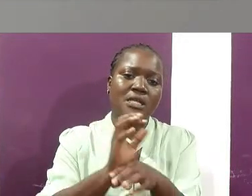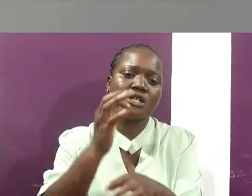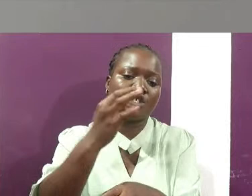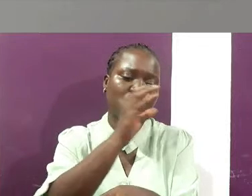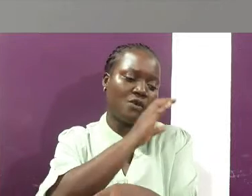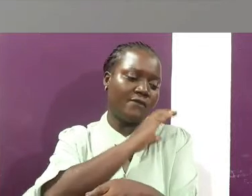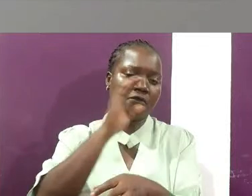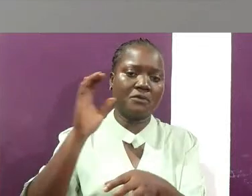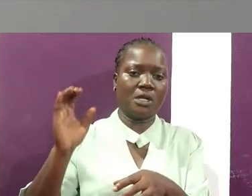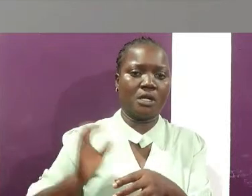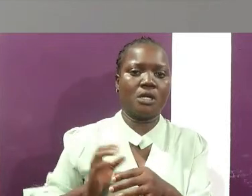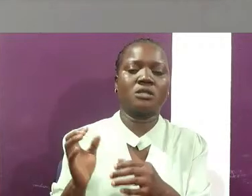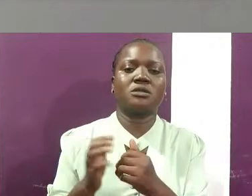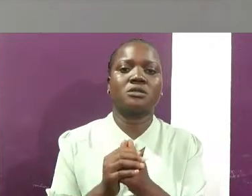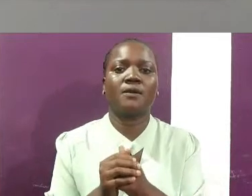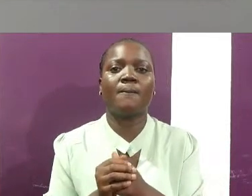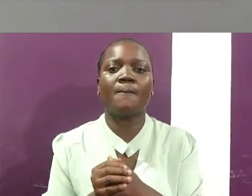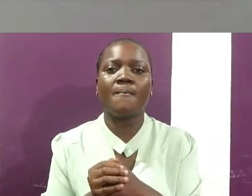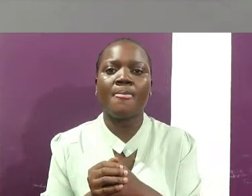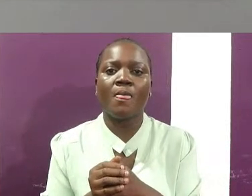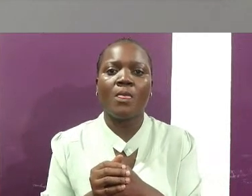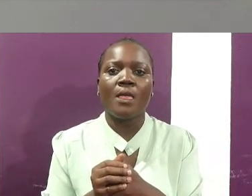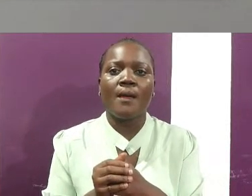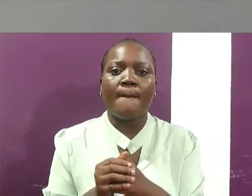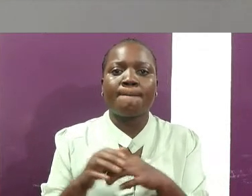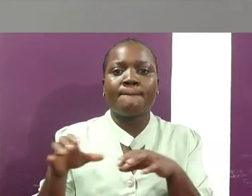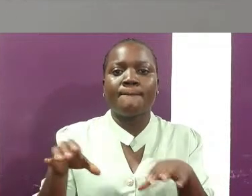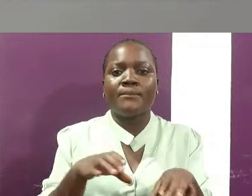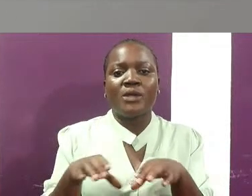Acts 14:1, Acts 17:10 and verse 17,